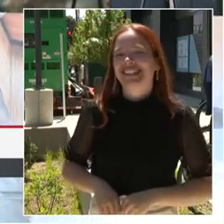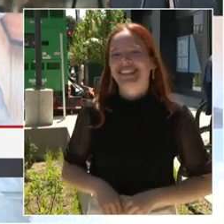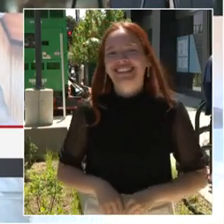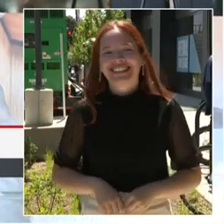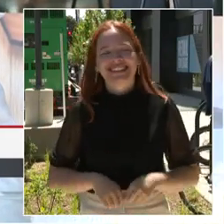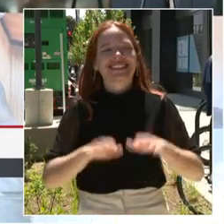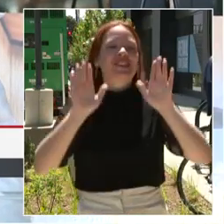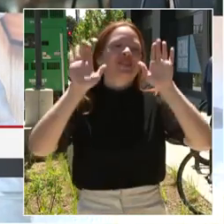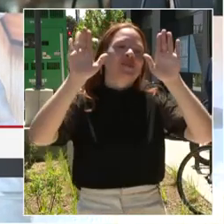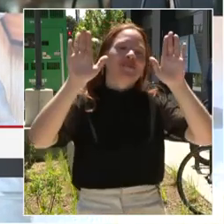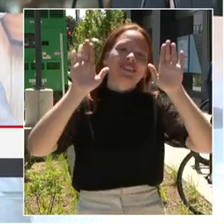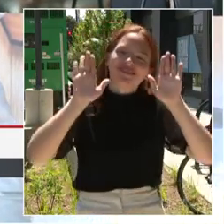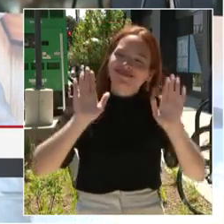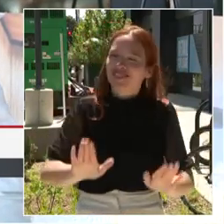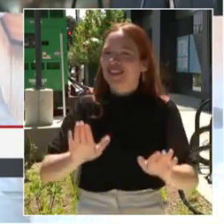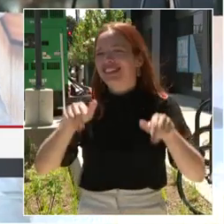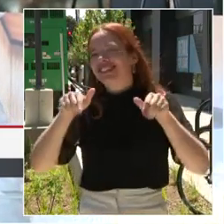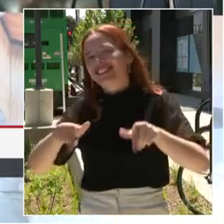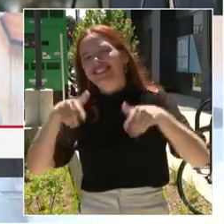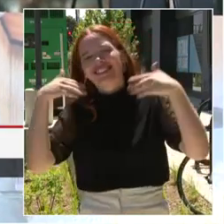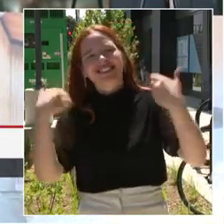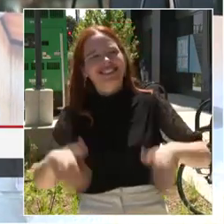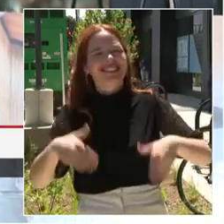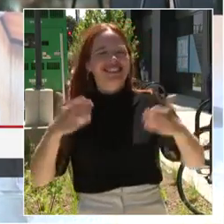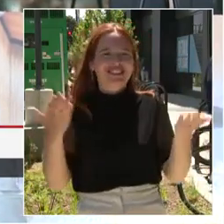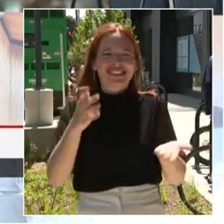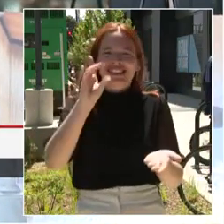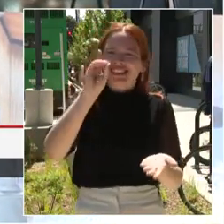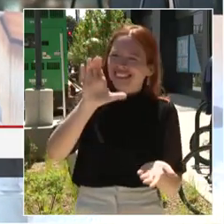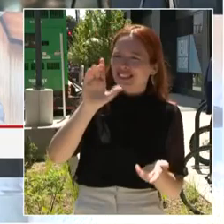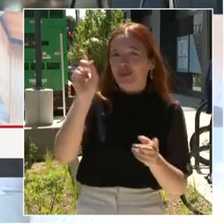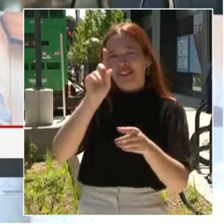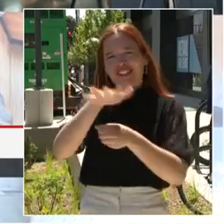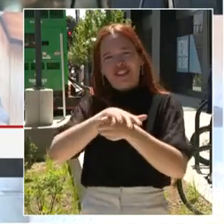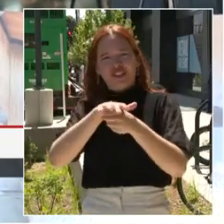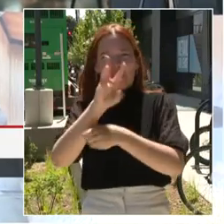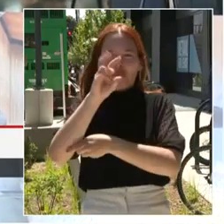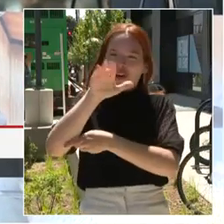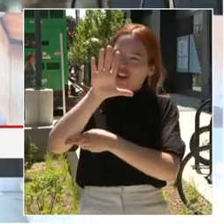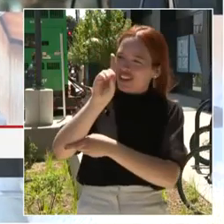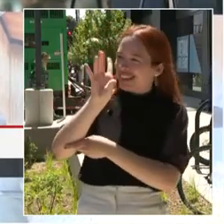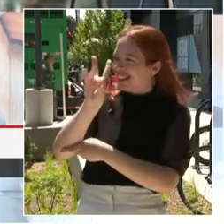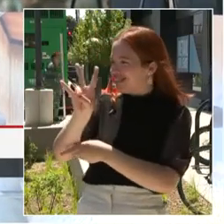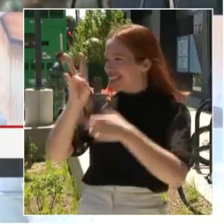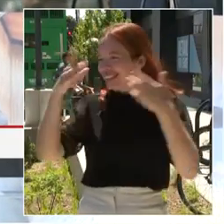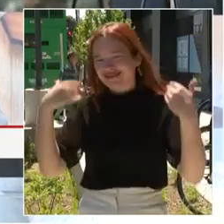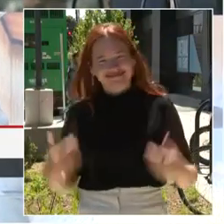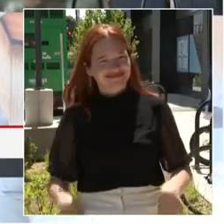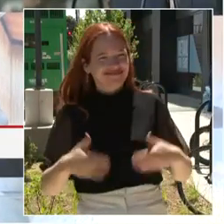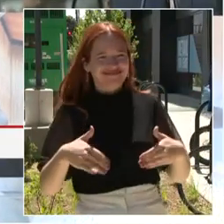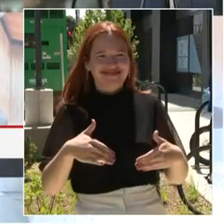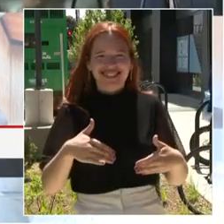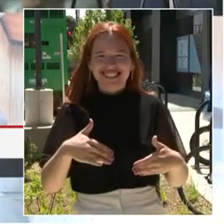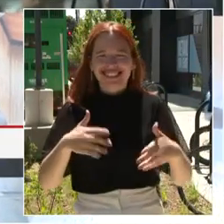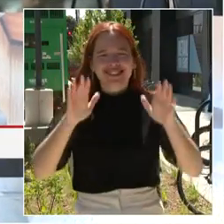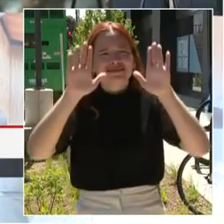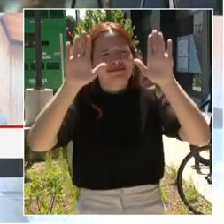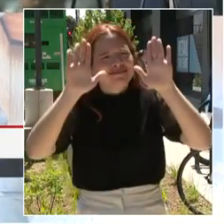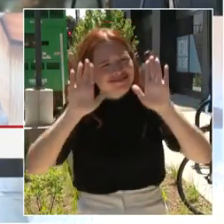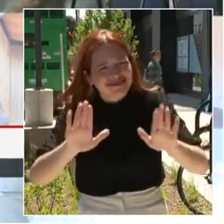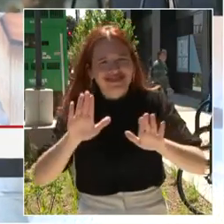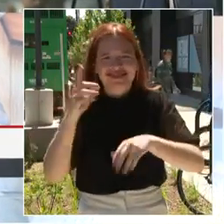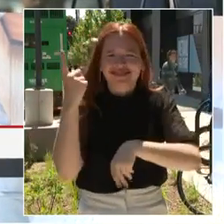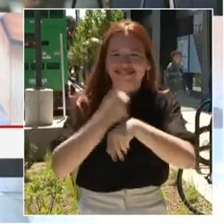7. What a fabulous day for the folks at the Department of General Services and the Department of Corrections.